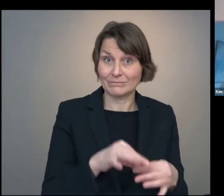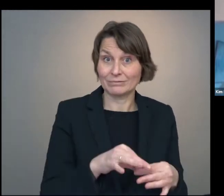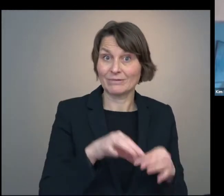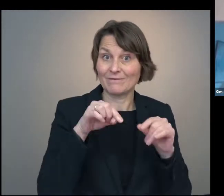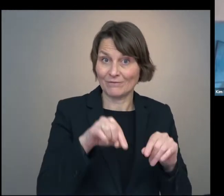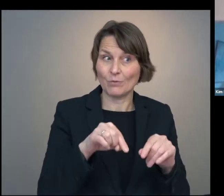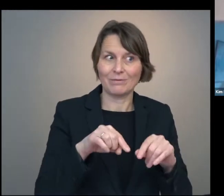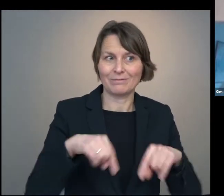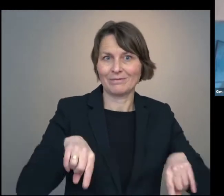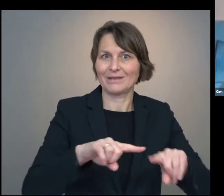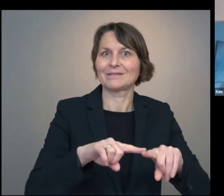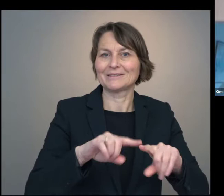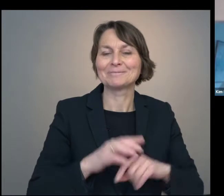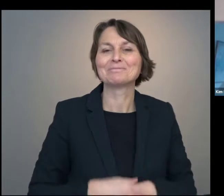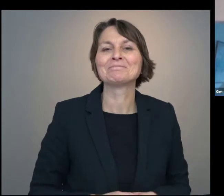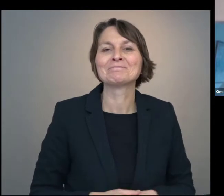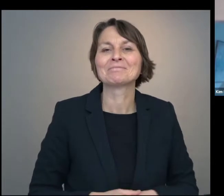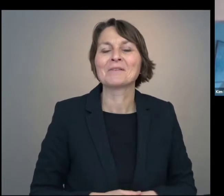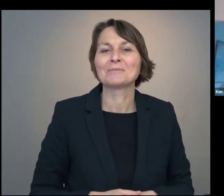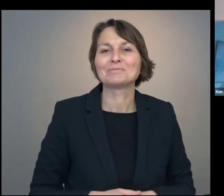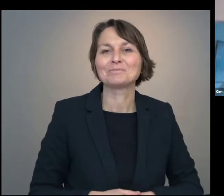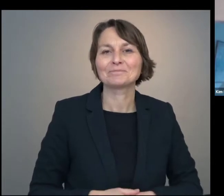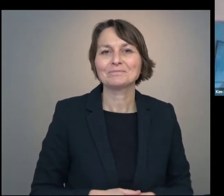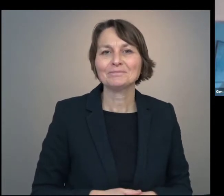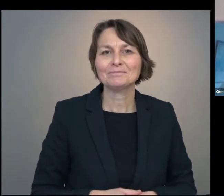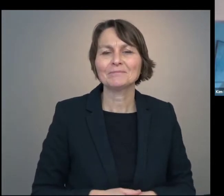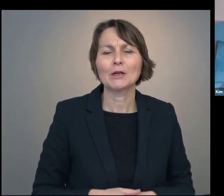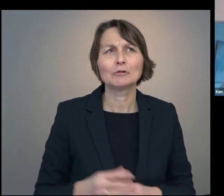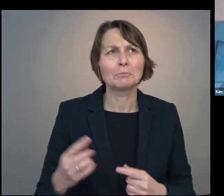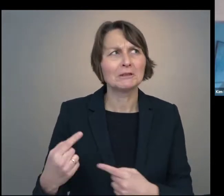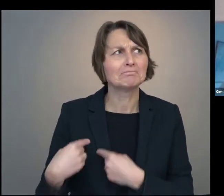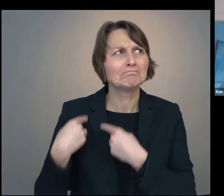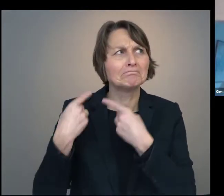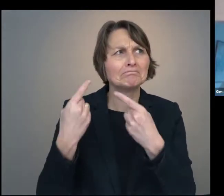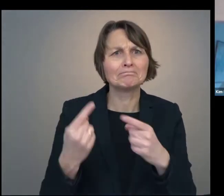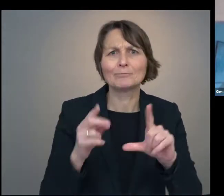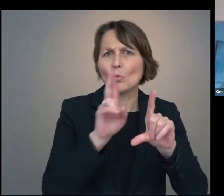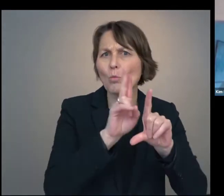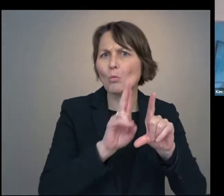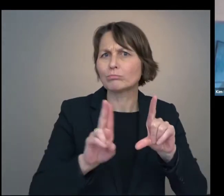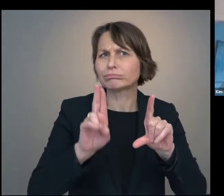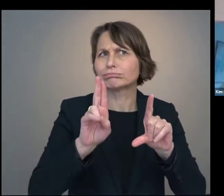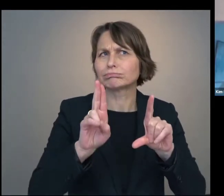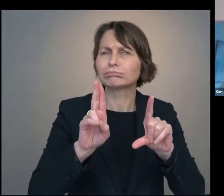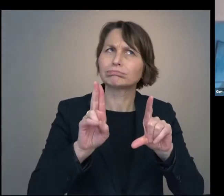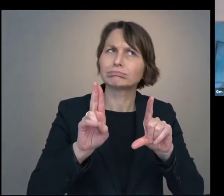the company. That's my role. I've been with Umbraco for